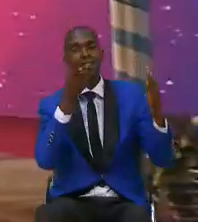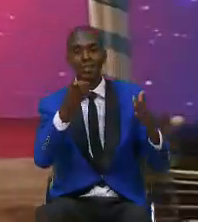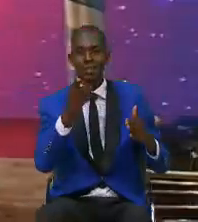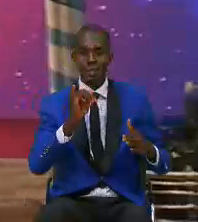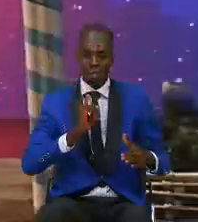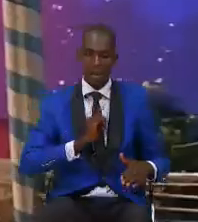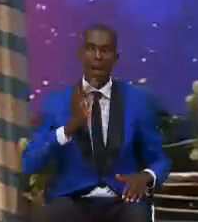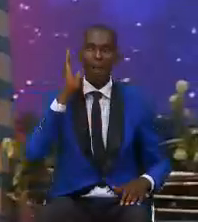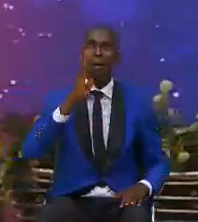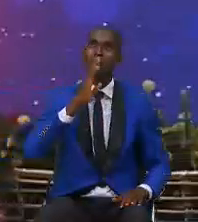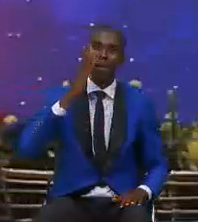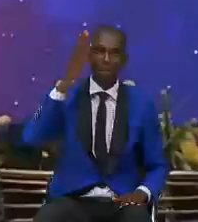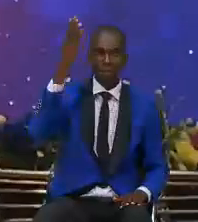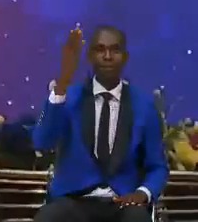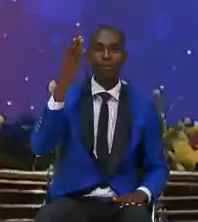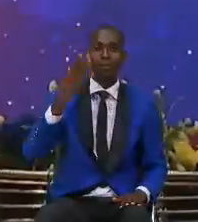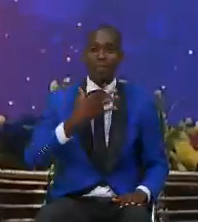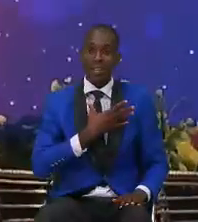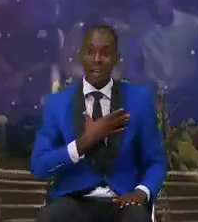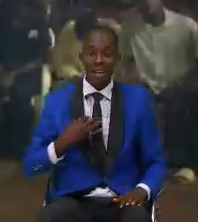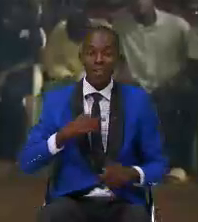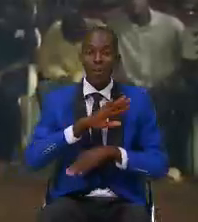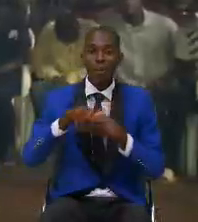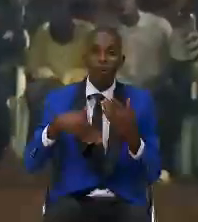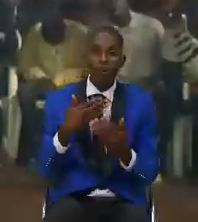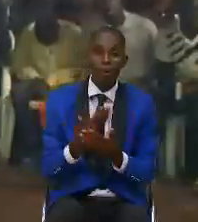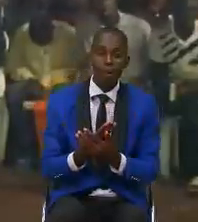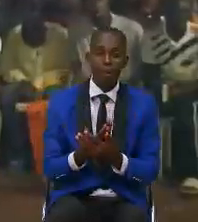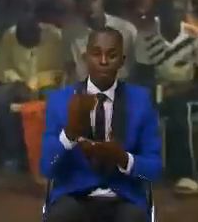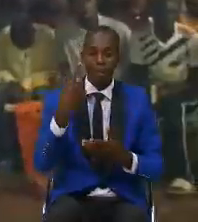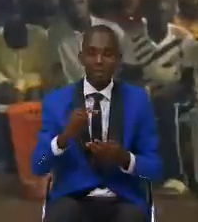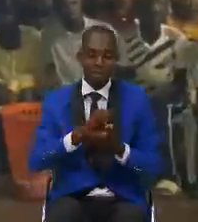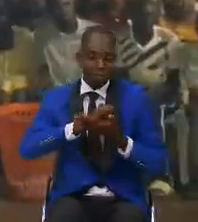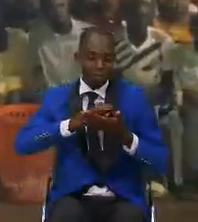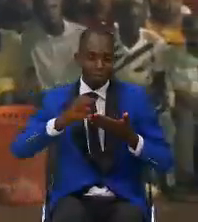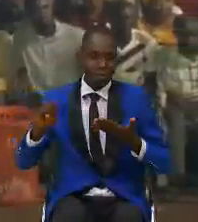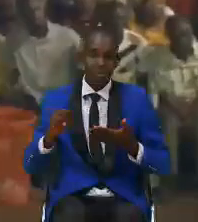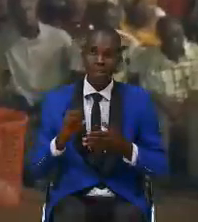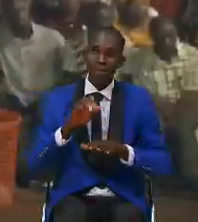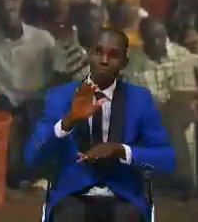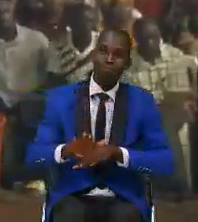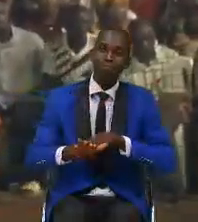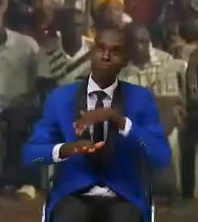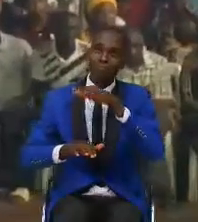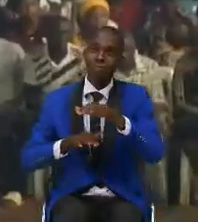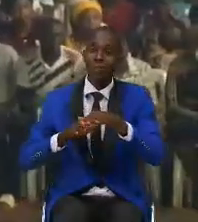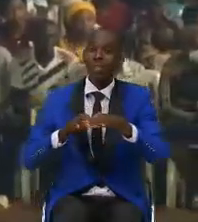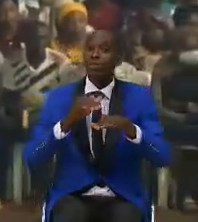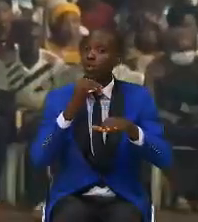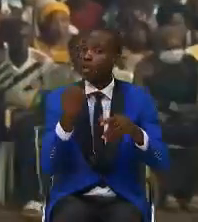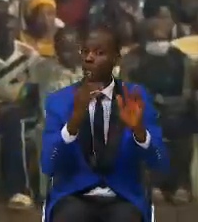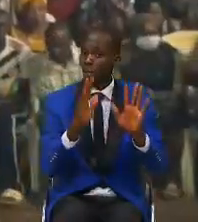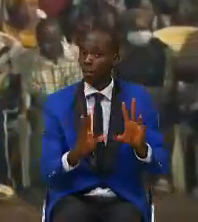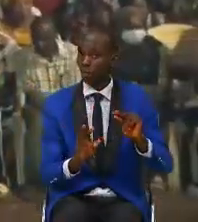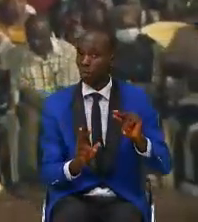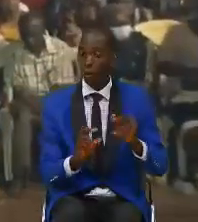yonder, you will be there. I will be there. And when the saints go marching in,